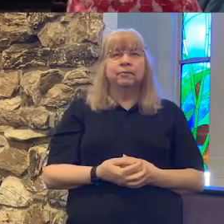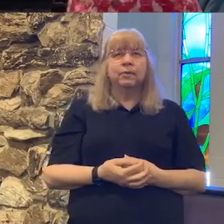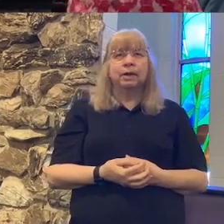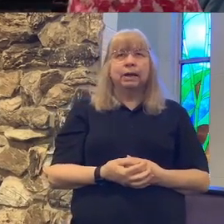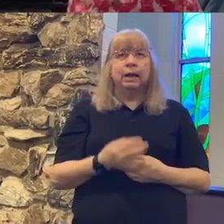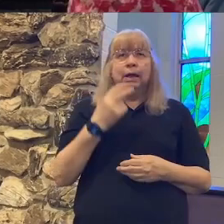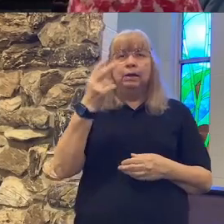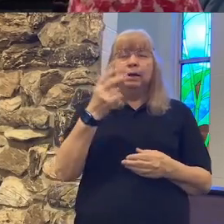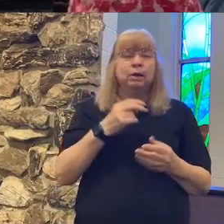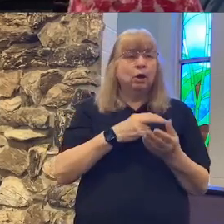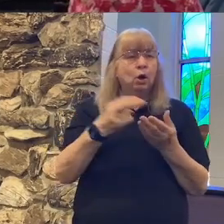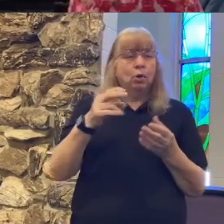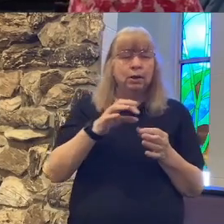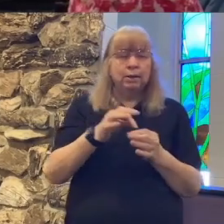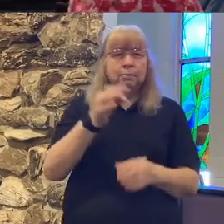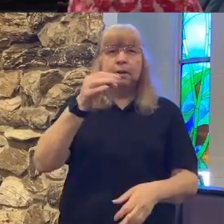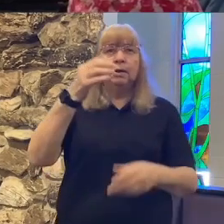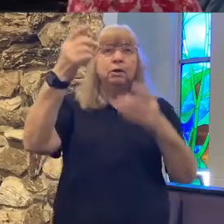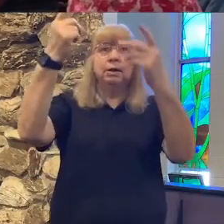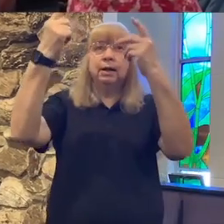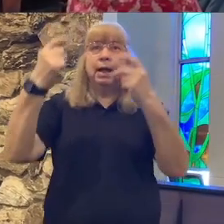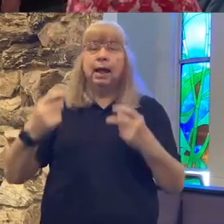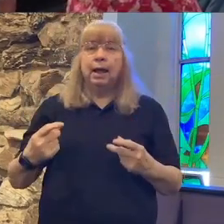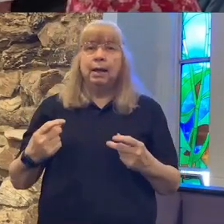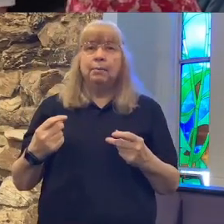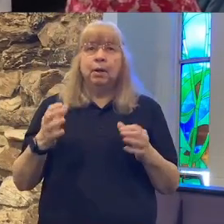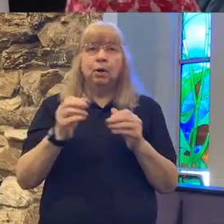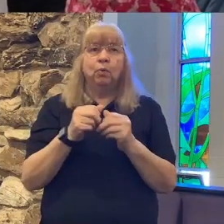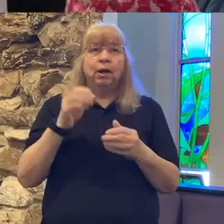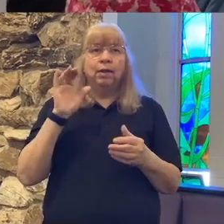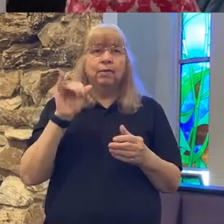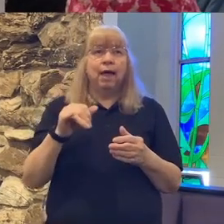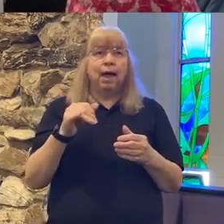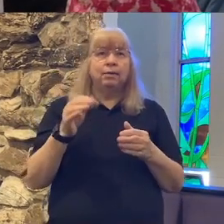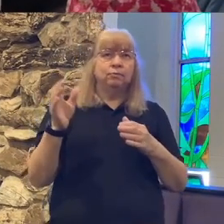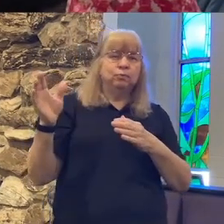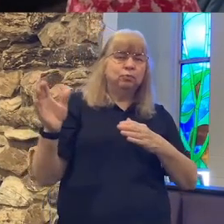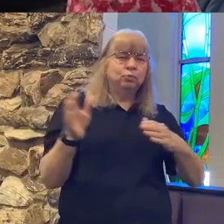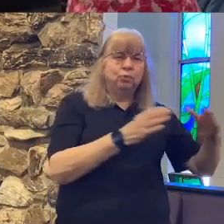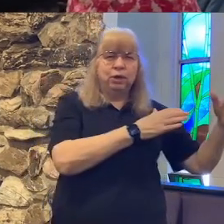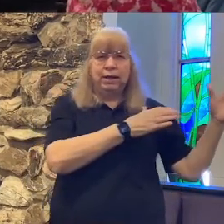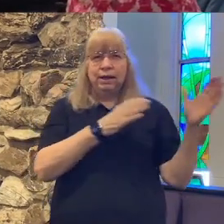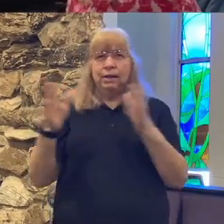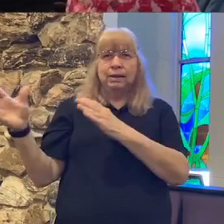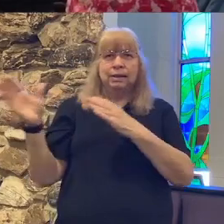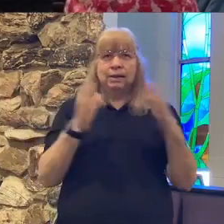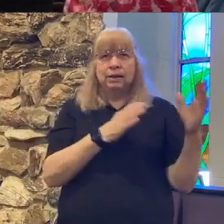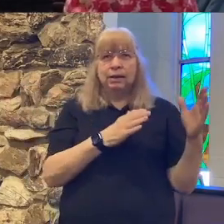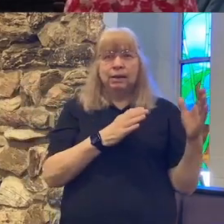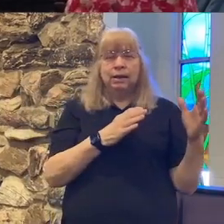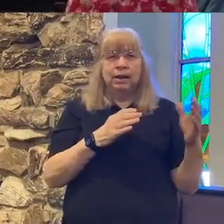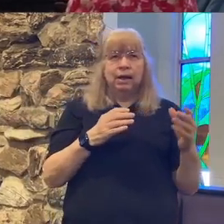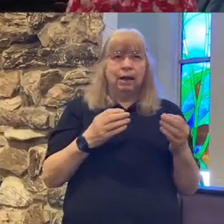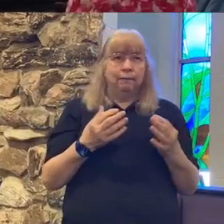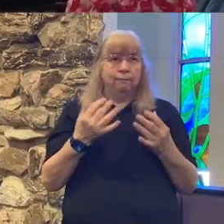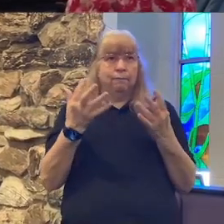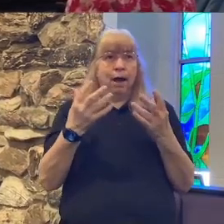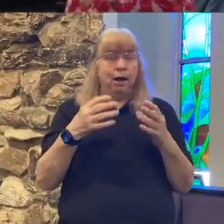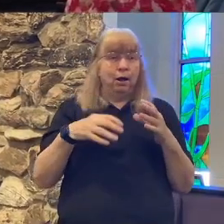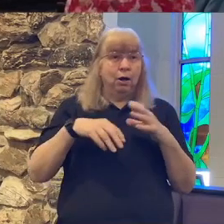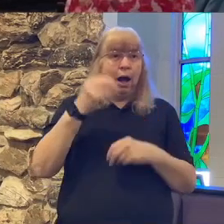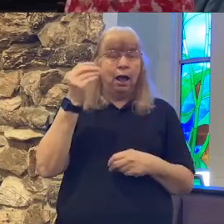See, the Holy Spirit came with that rushing wind, a fire out of